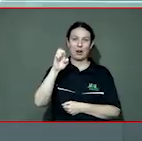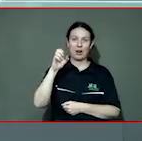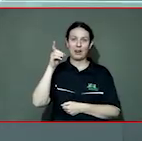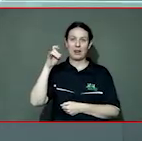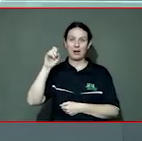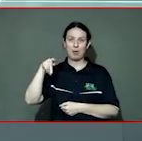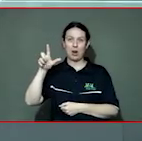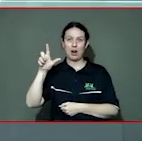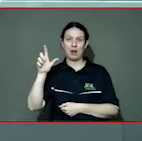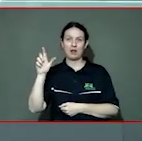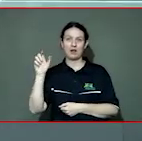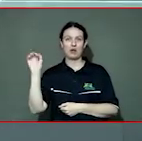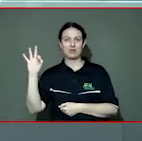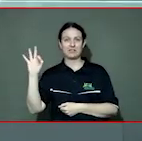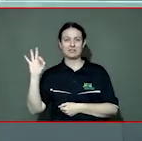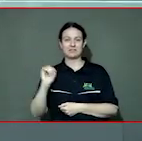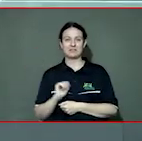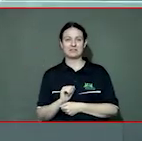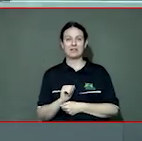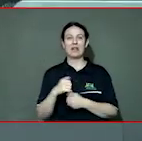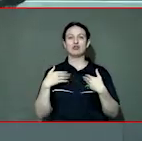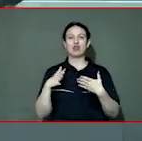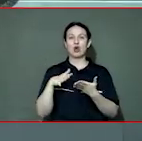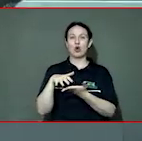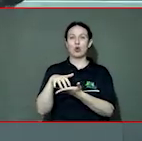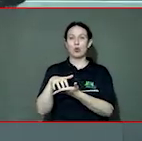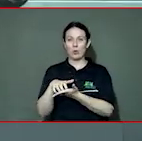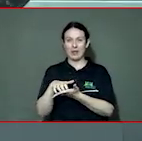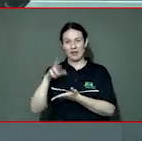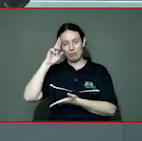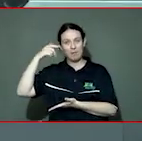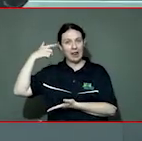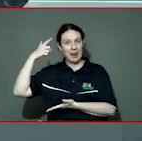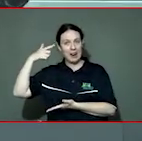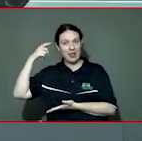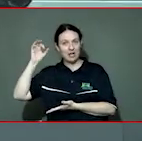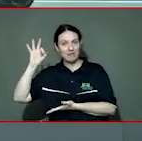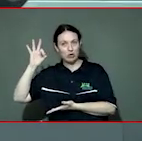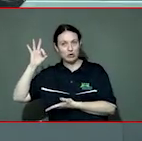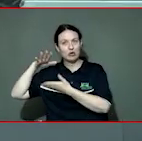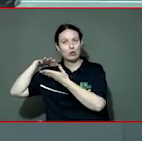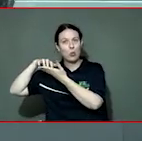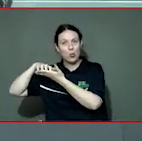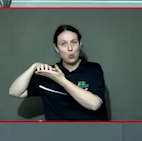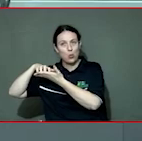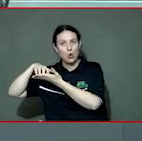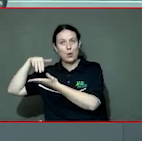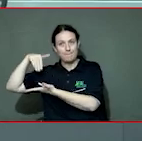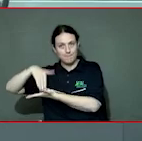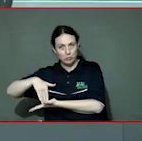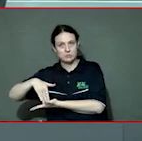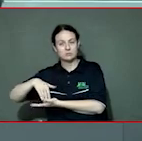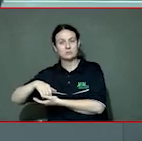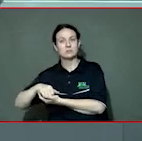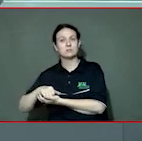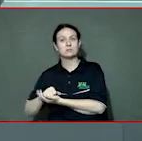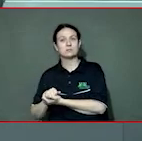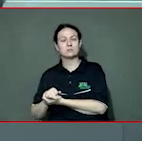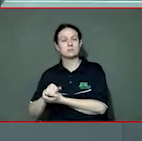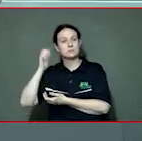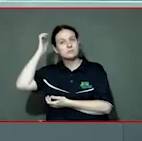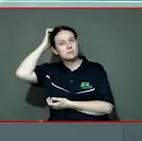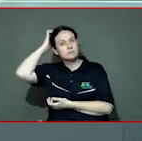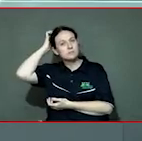I started with the weak ones. London forces is the weakest forces. And please remember, it is